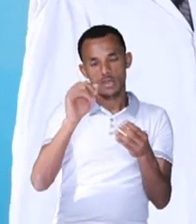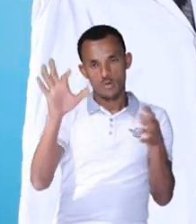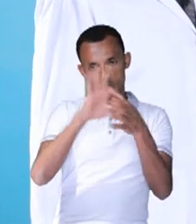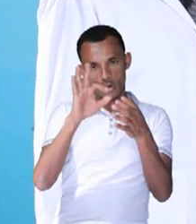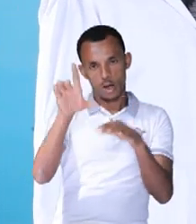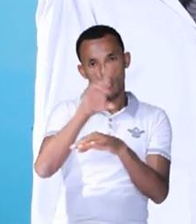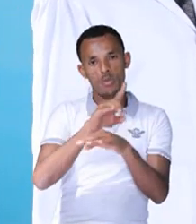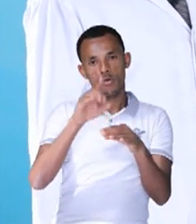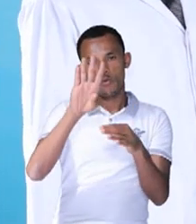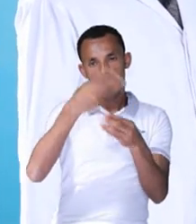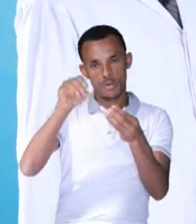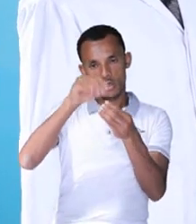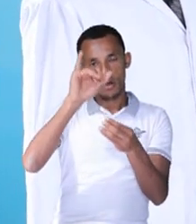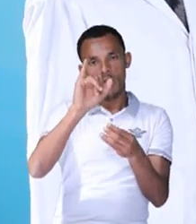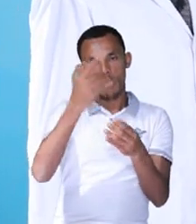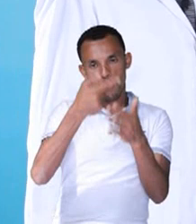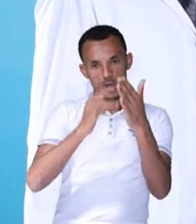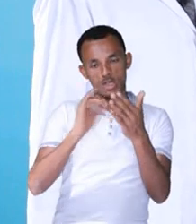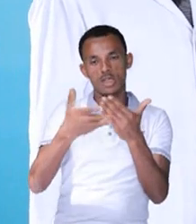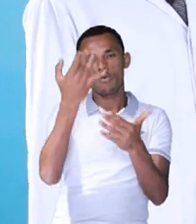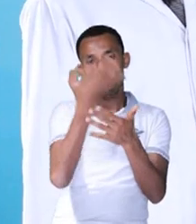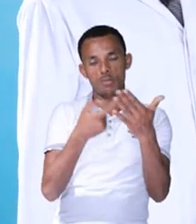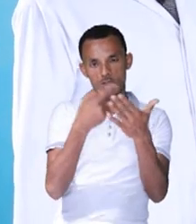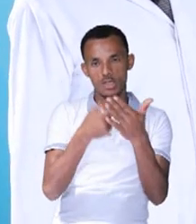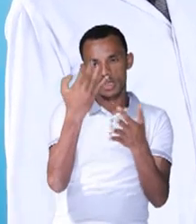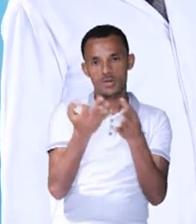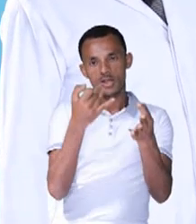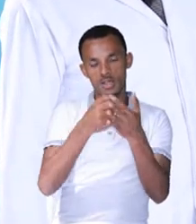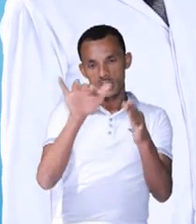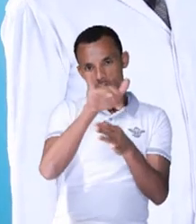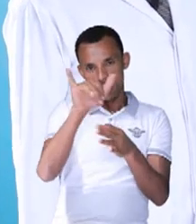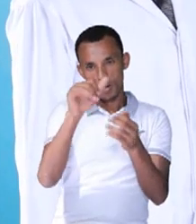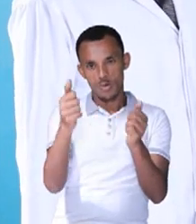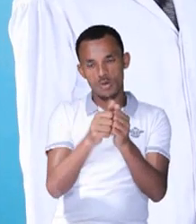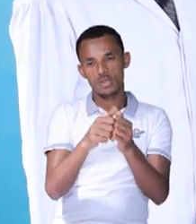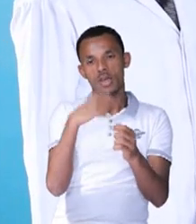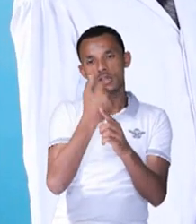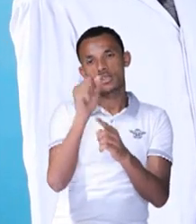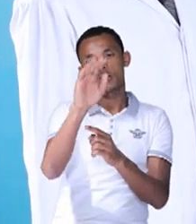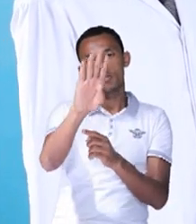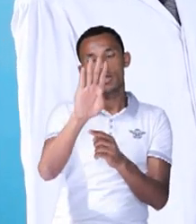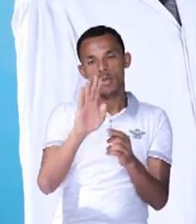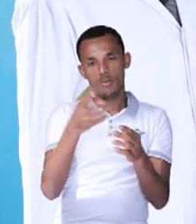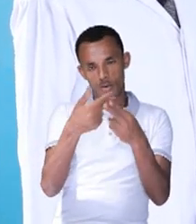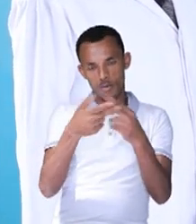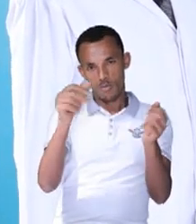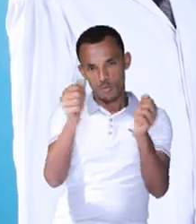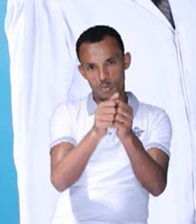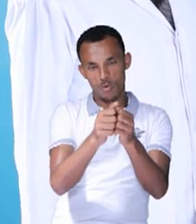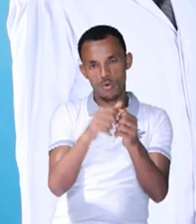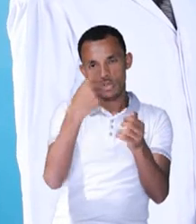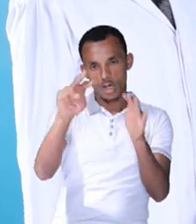of the denominator, 4 plus I. What is the simplest form of this expression? It is similar with exercise B. So multiply